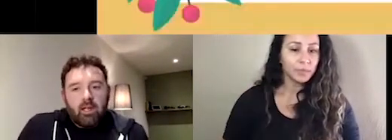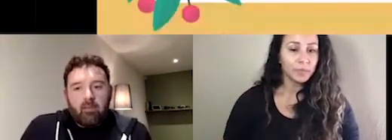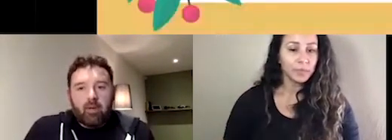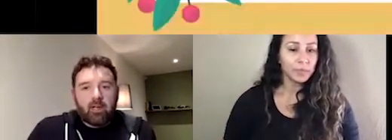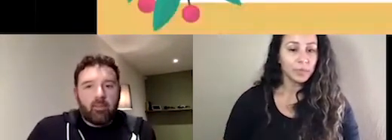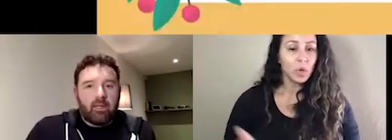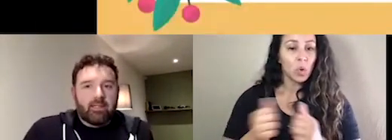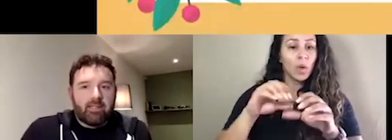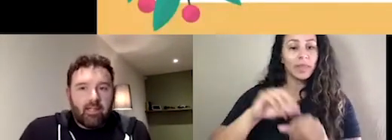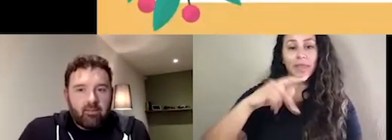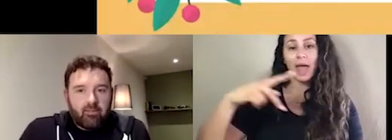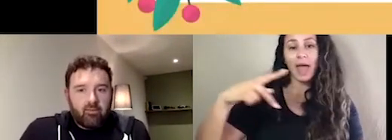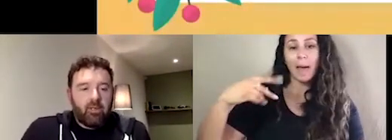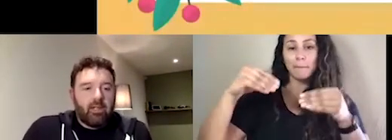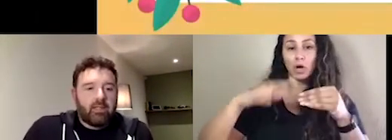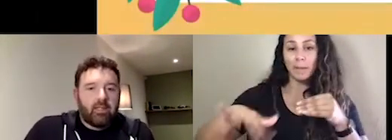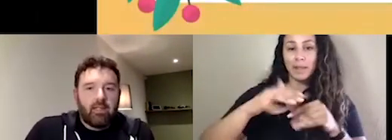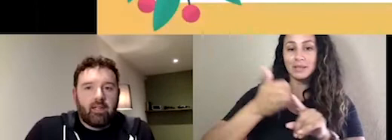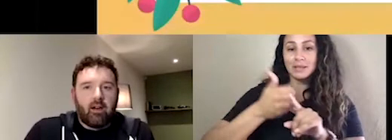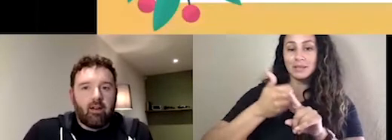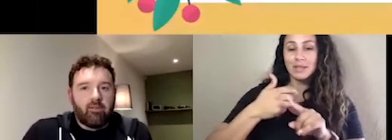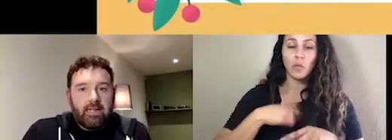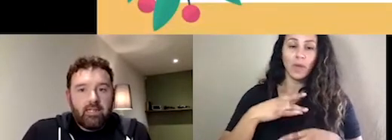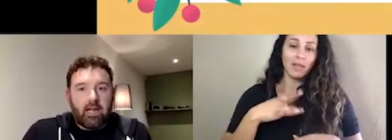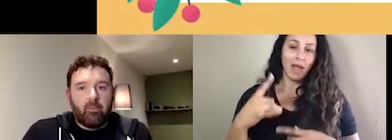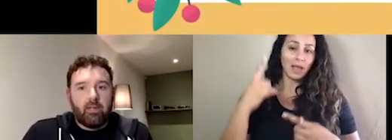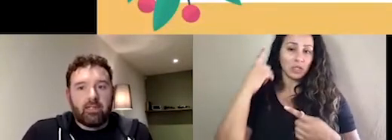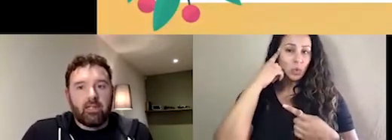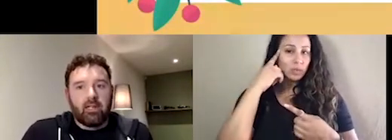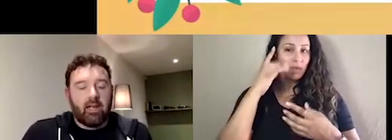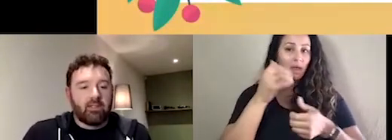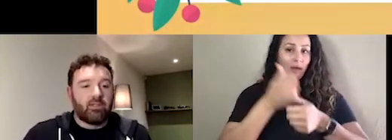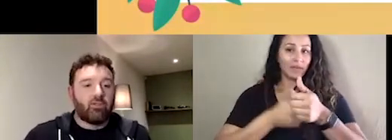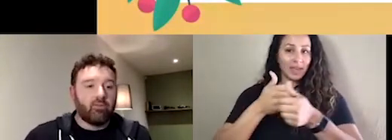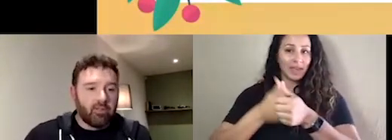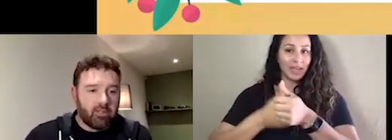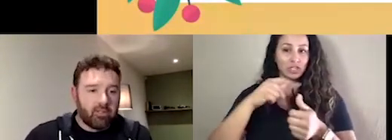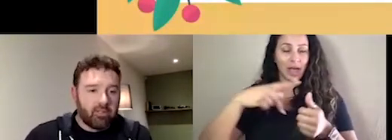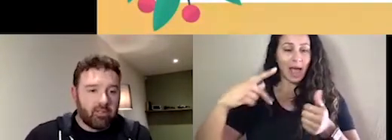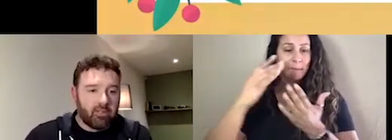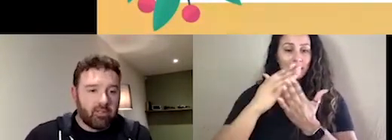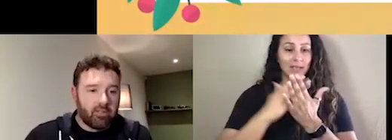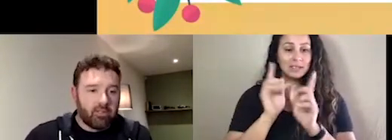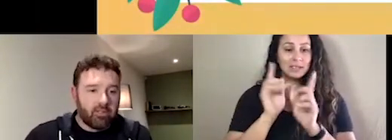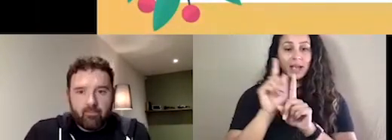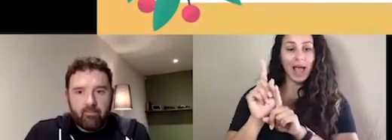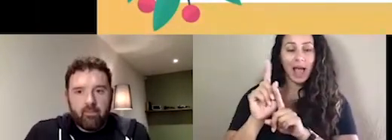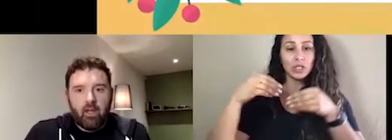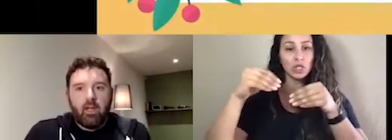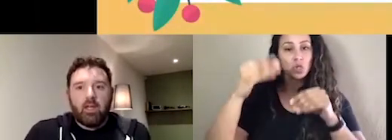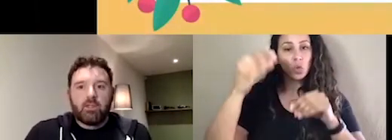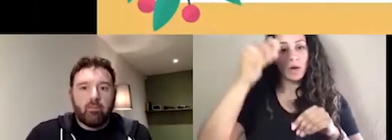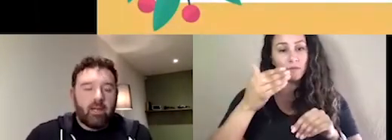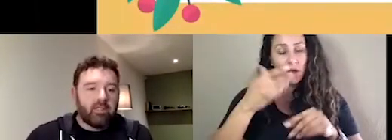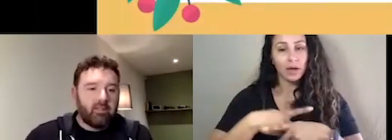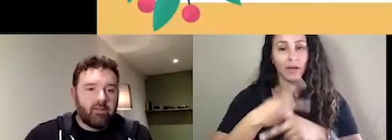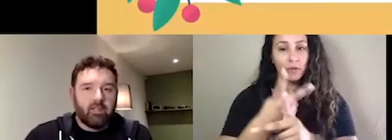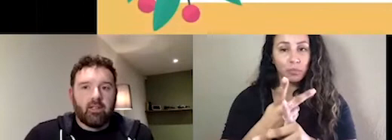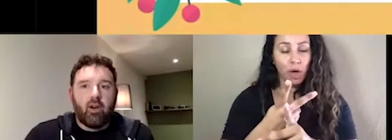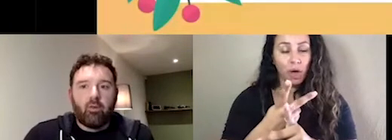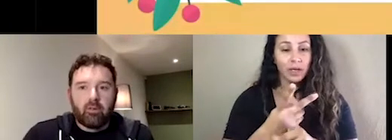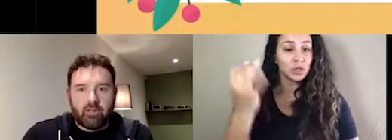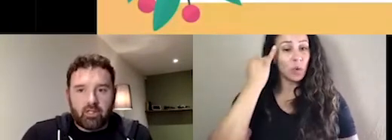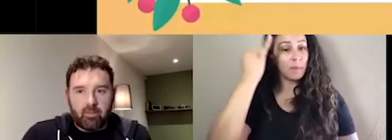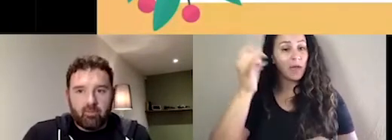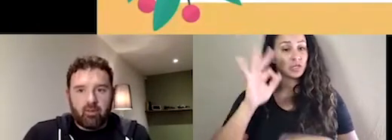Within the app marketplace itself, we like to think of each app listing as a storefront or product. So imagine if